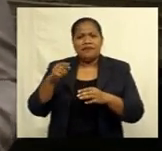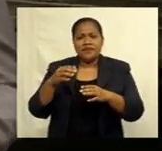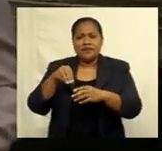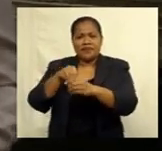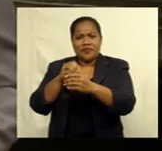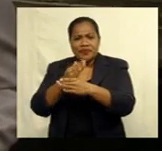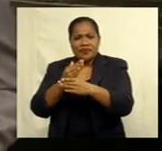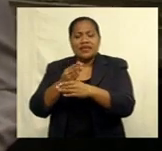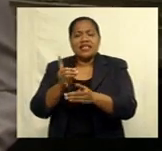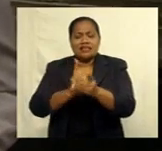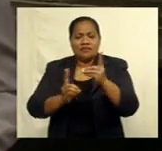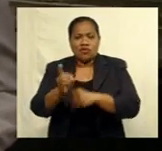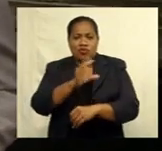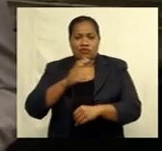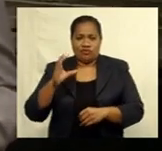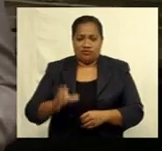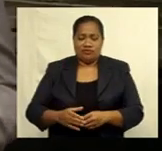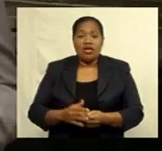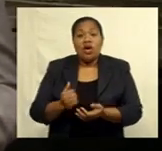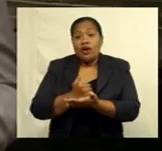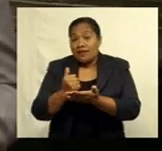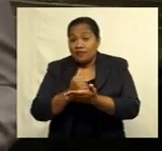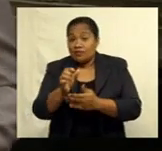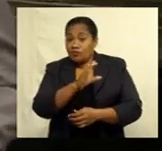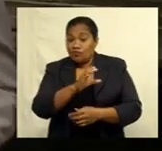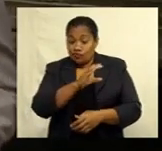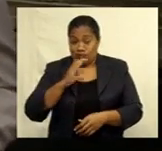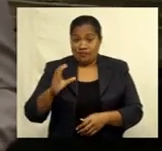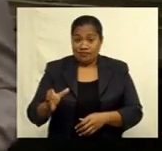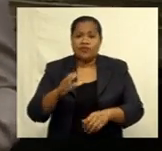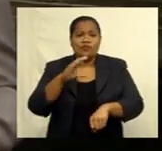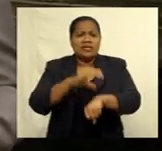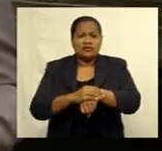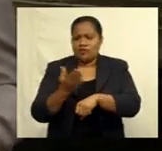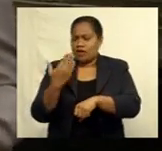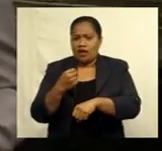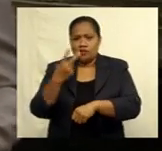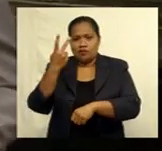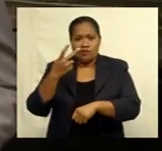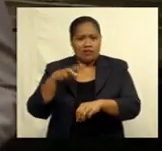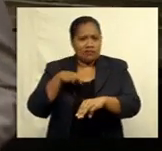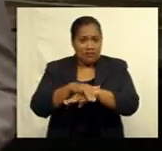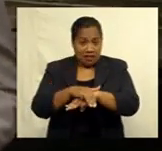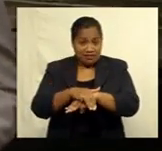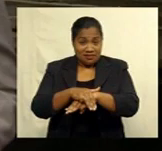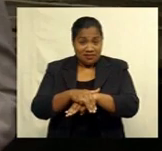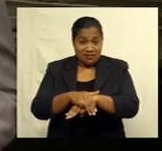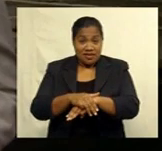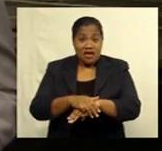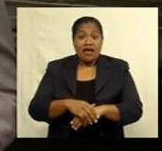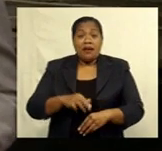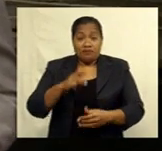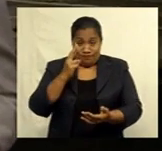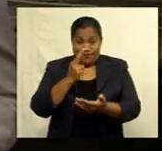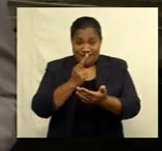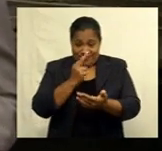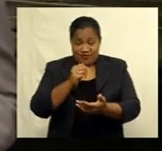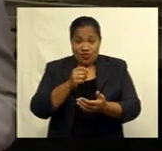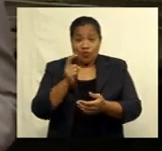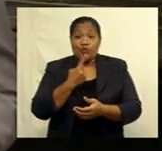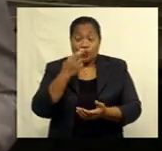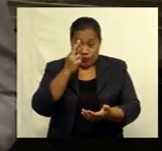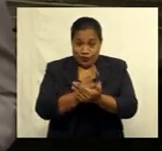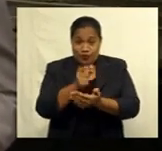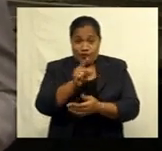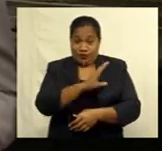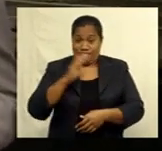retirement. Tundravu held the post of Acting Commissioner of Police in the past 12 months in the absence of Compol Sitiveni Ngilio, who was